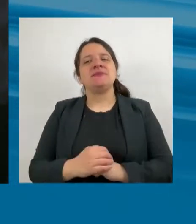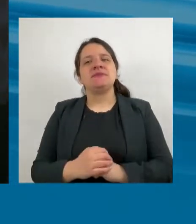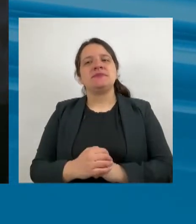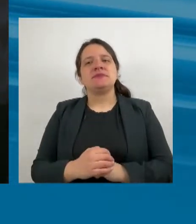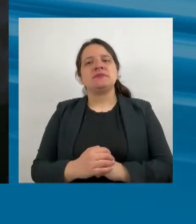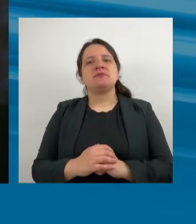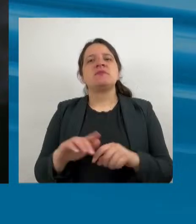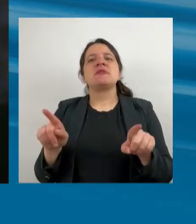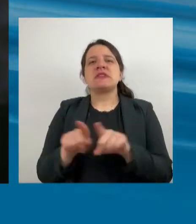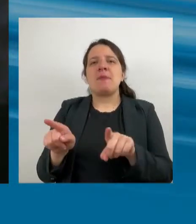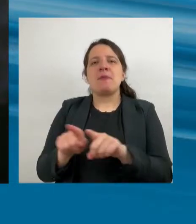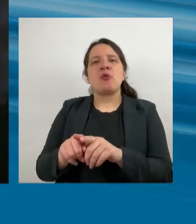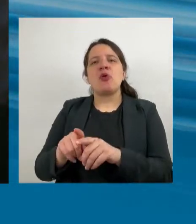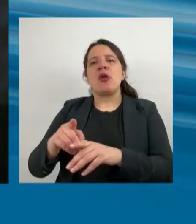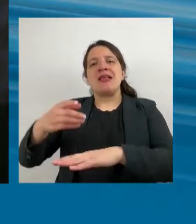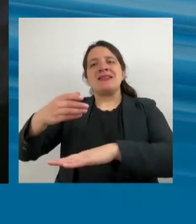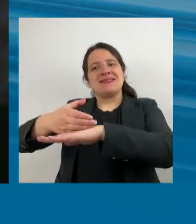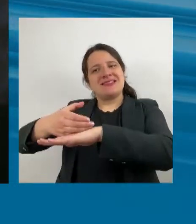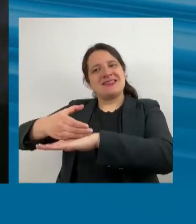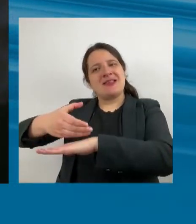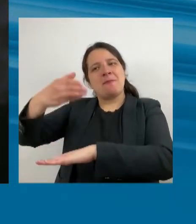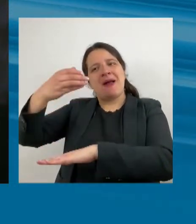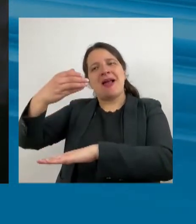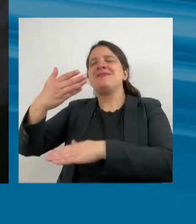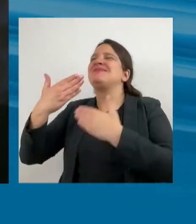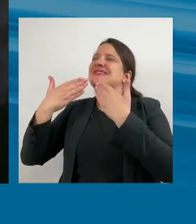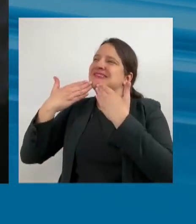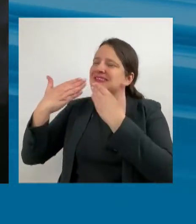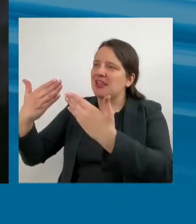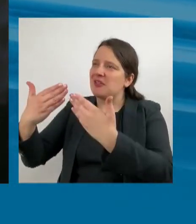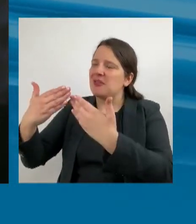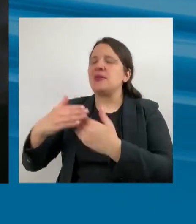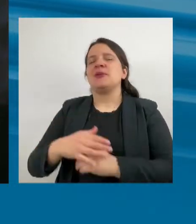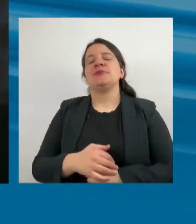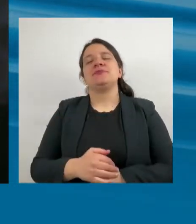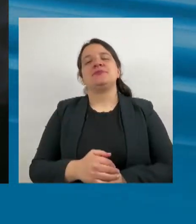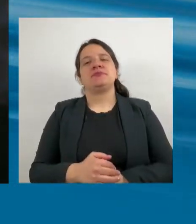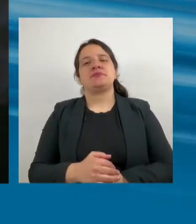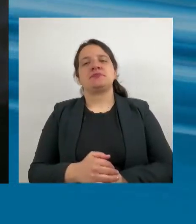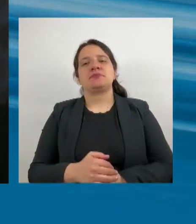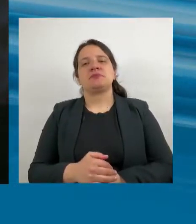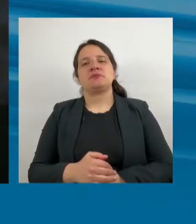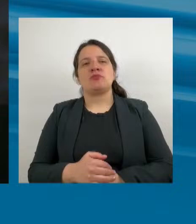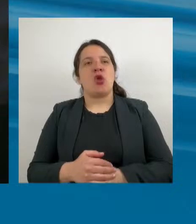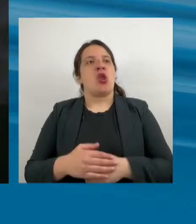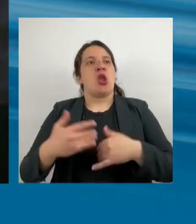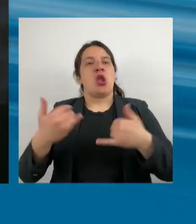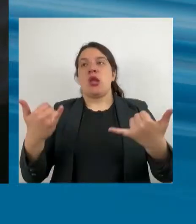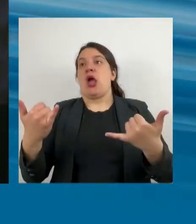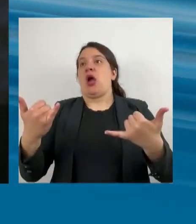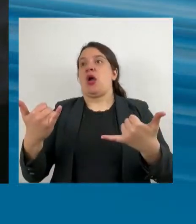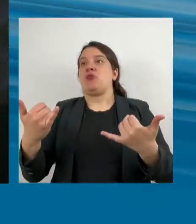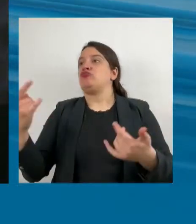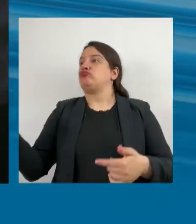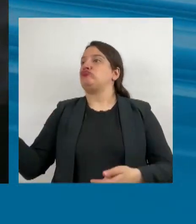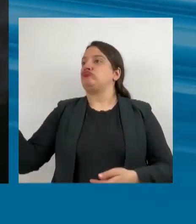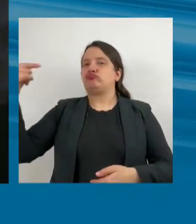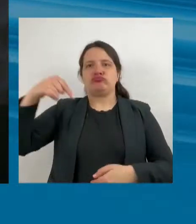the panel members, thank the Economic Convention for Latin America and the Caribbean, ECLAC, for